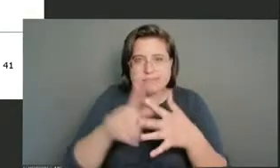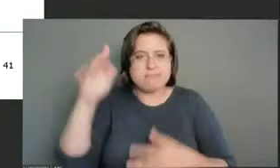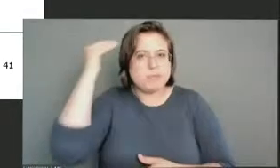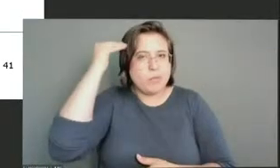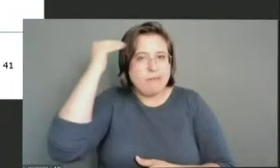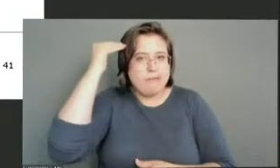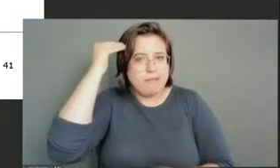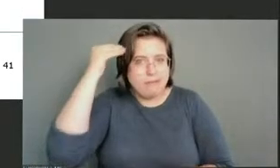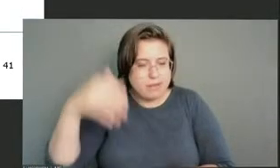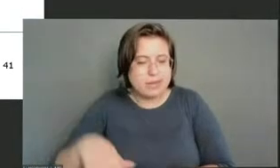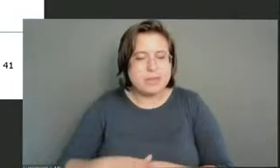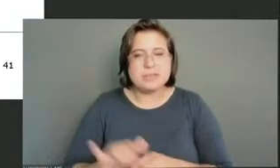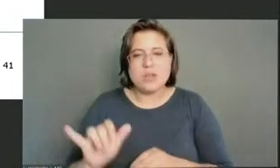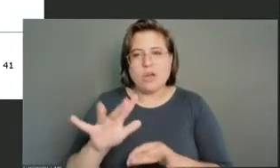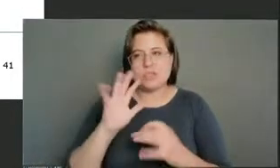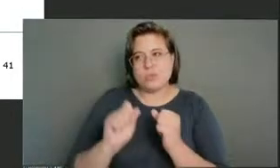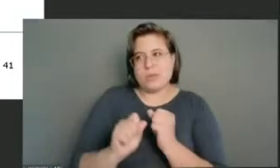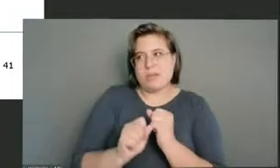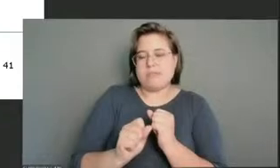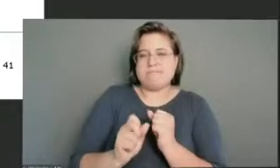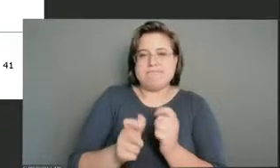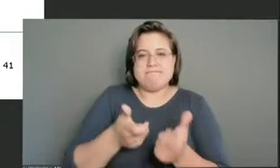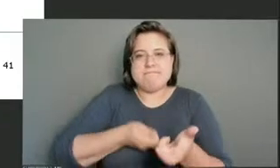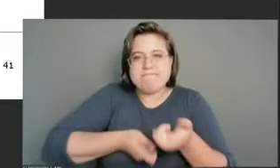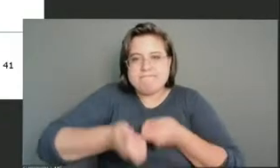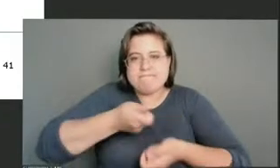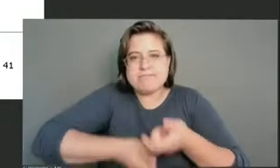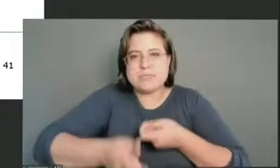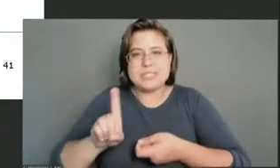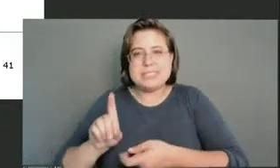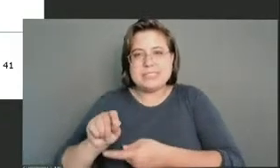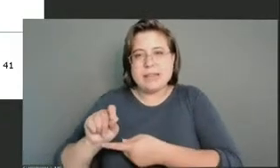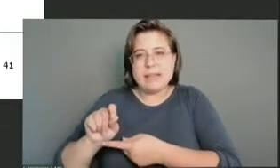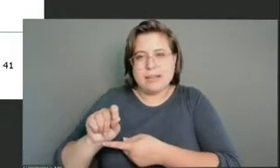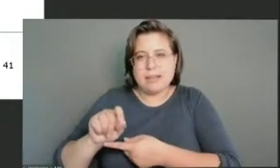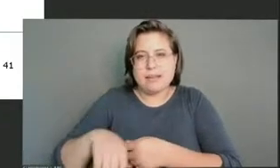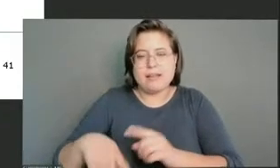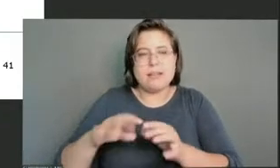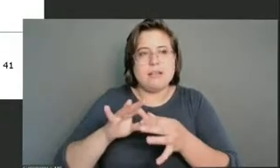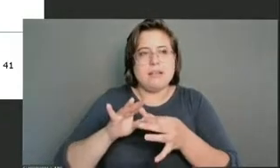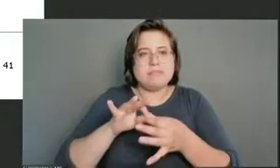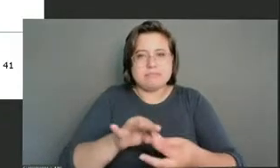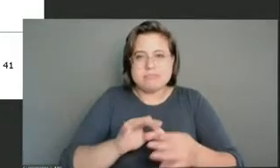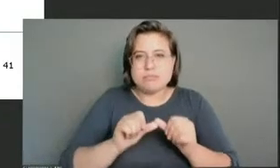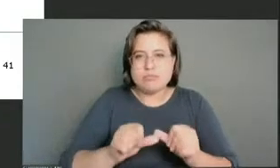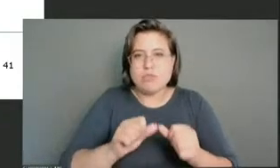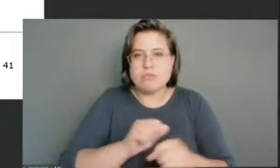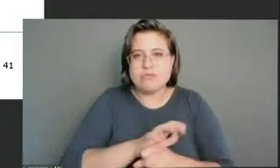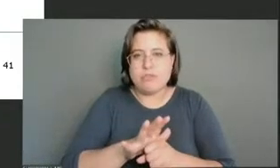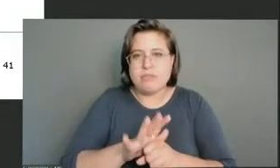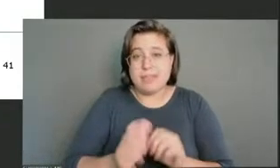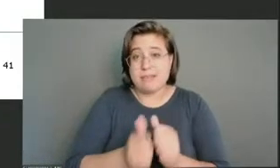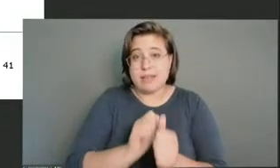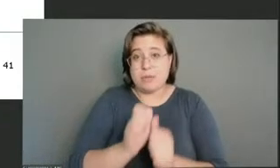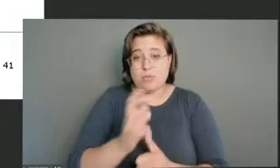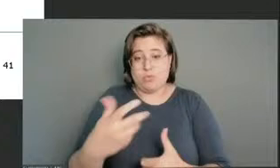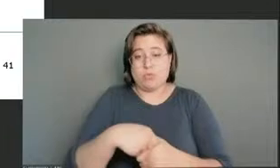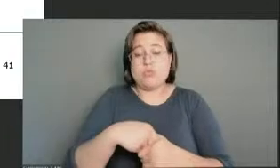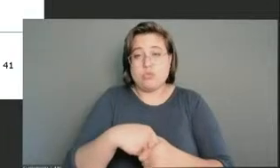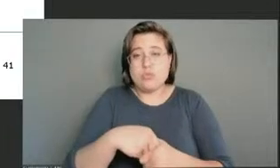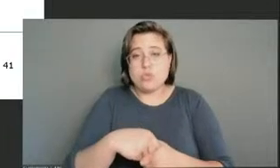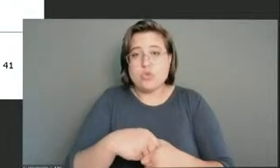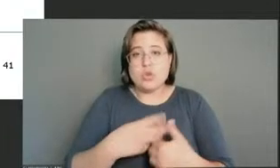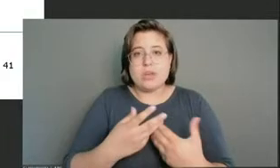specifically solicit more data from the public on long COVID. The campaign would include efforts to reach marginalized